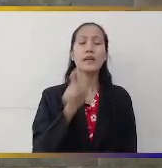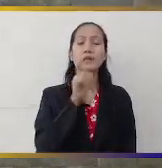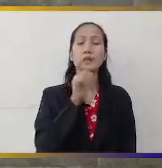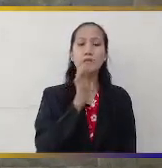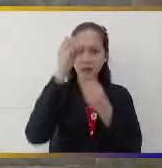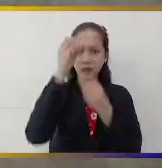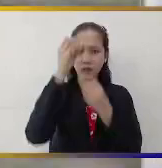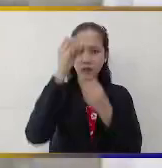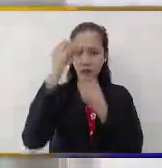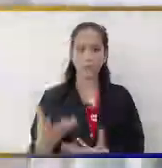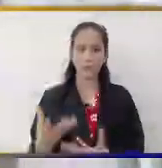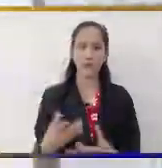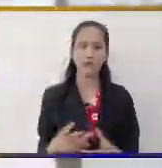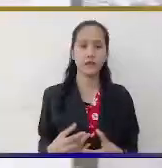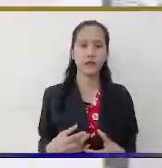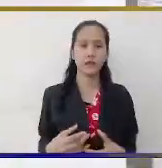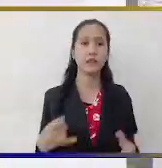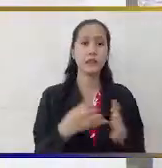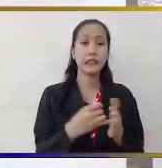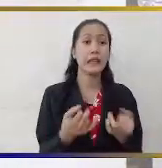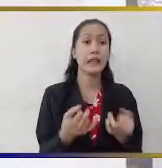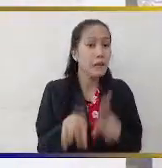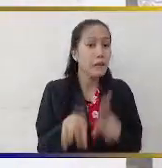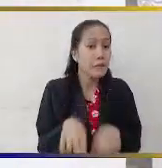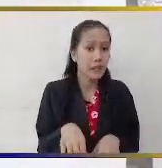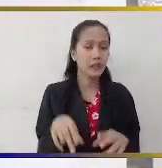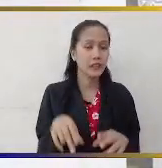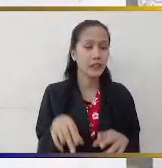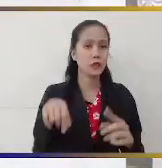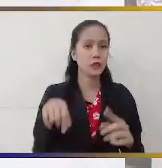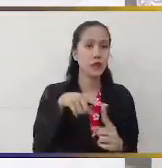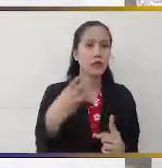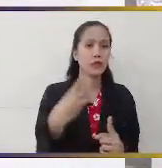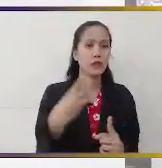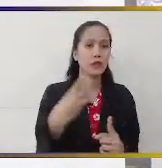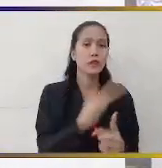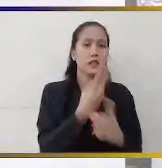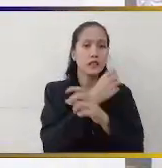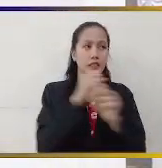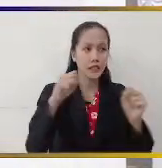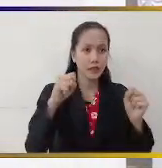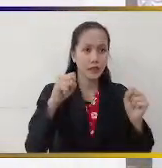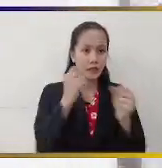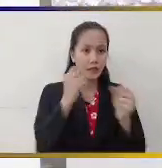It happened at the born-again experience. But once you get saved,